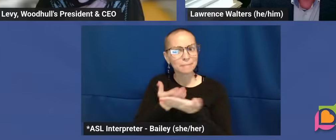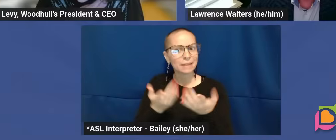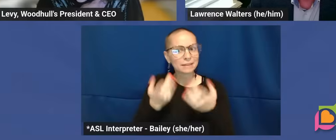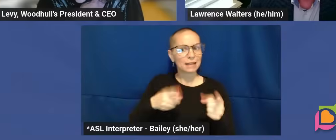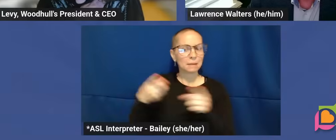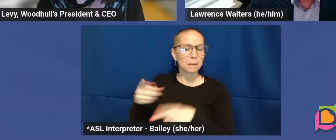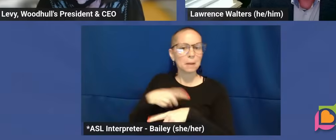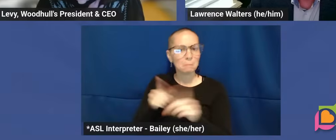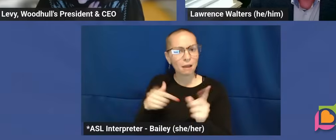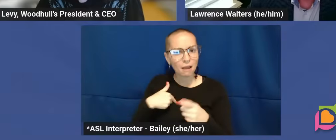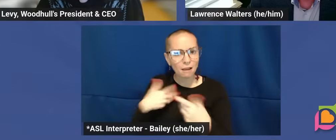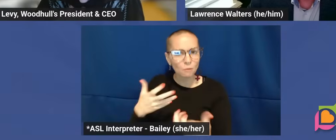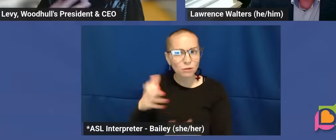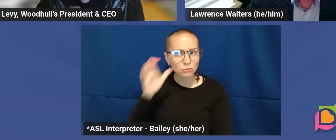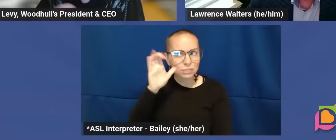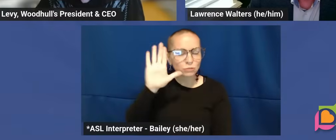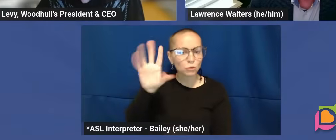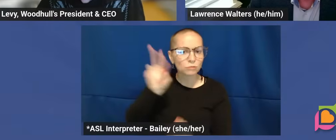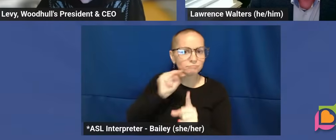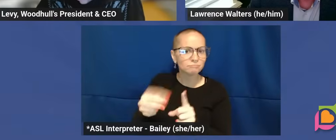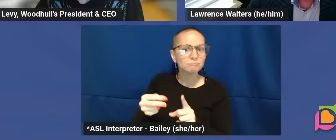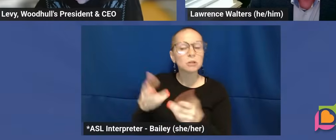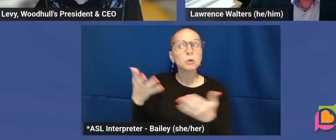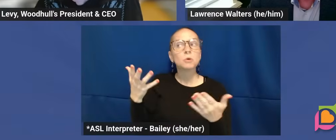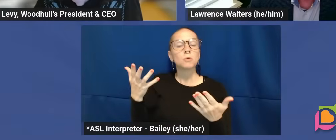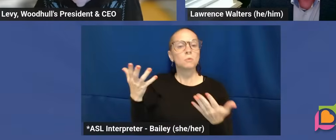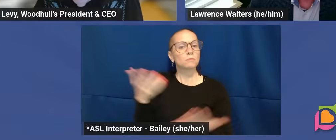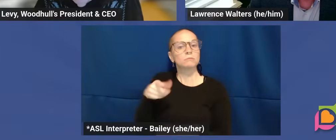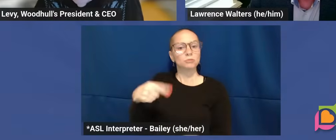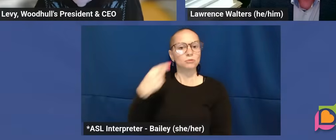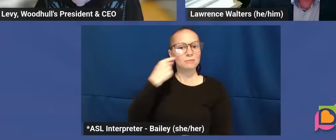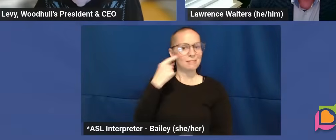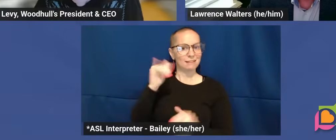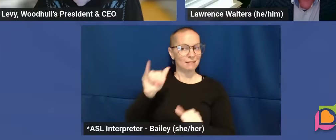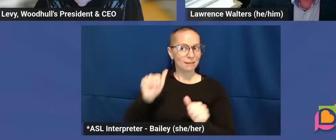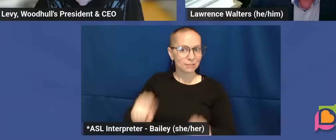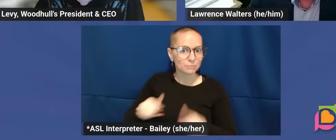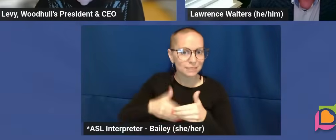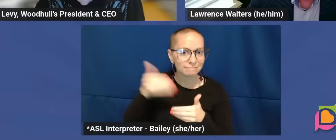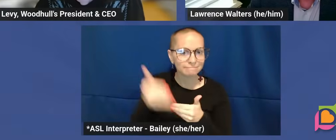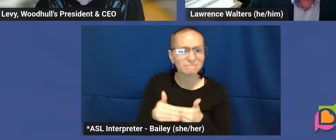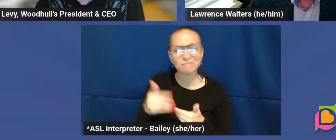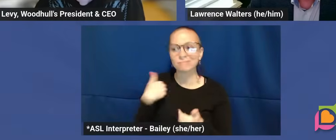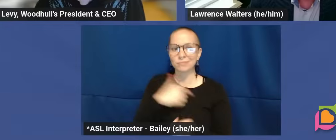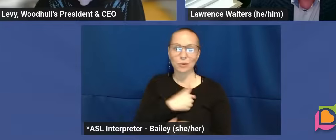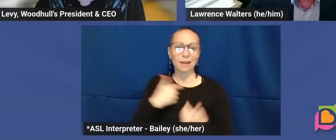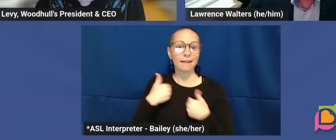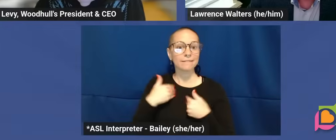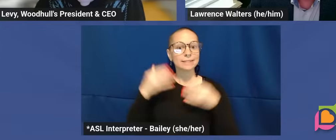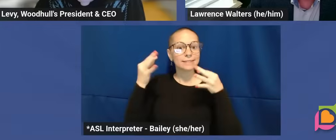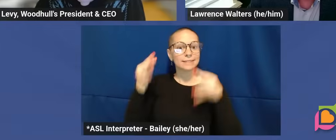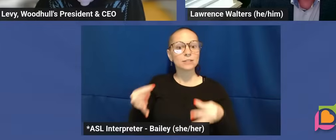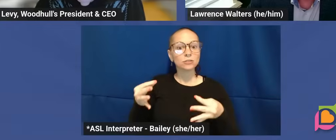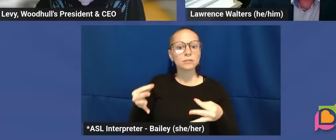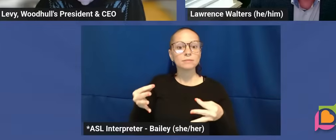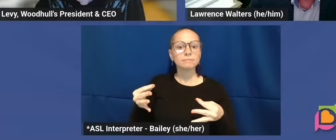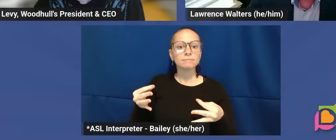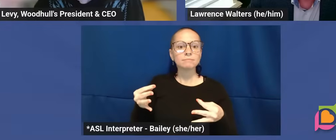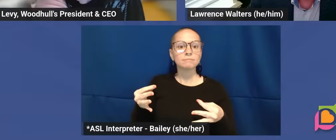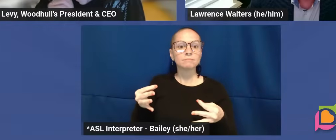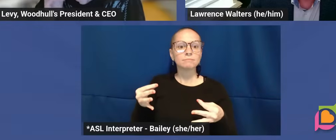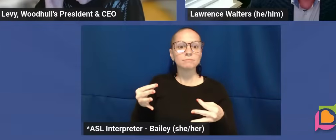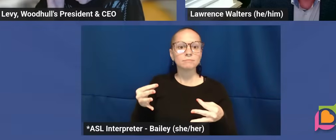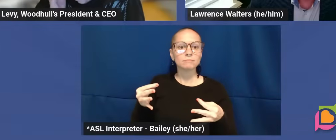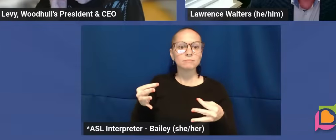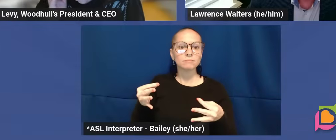like to hear from you. Where do you think this could go next? I mean, we had a decision, the